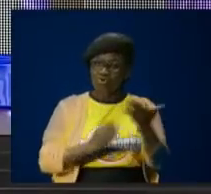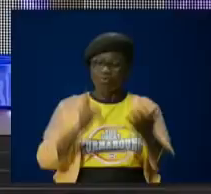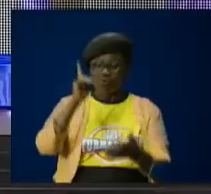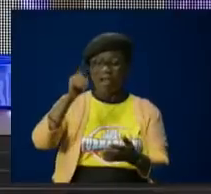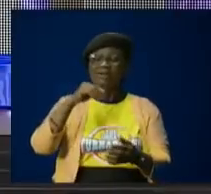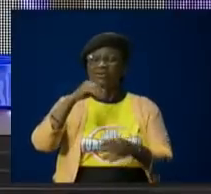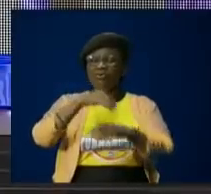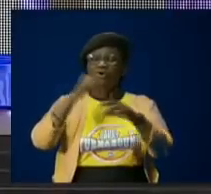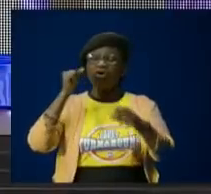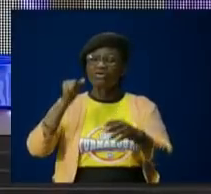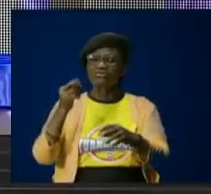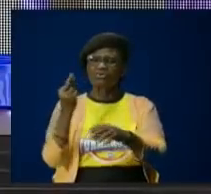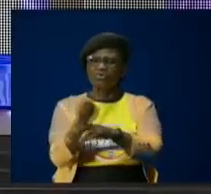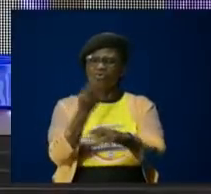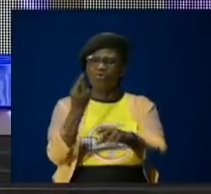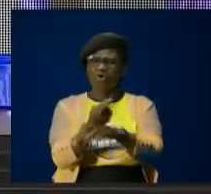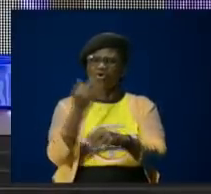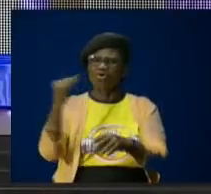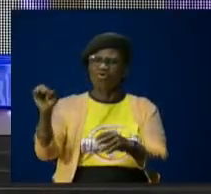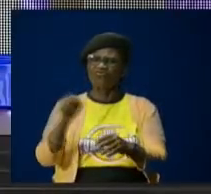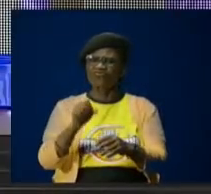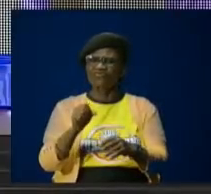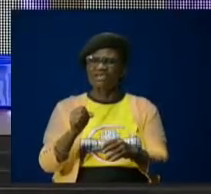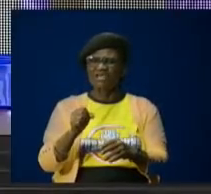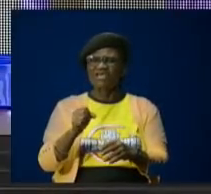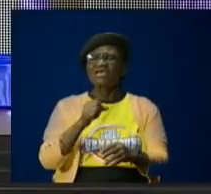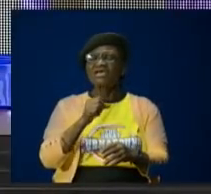the one who is called Christ.